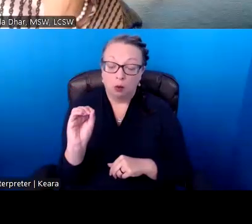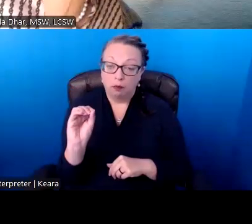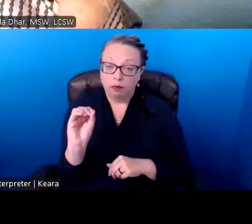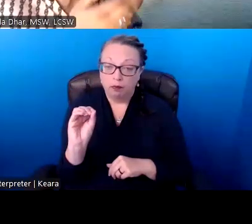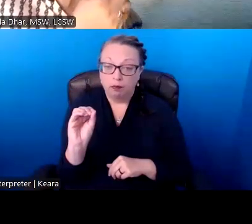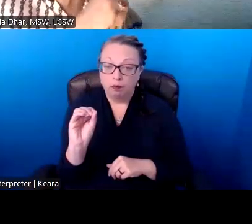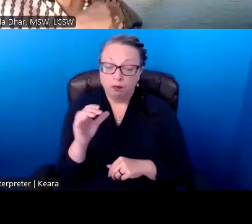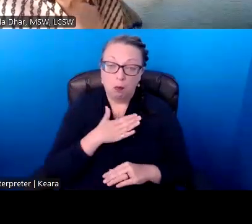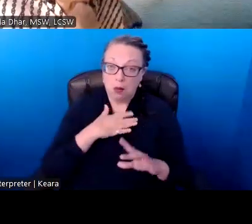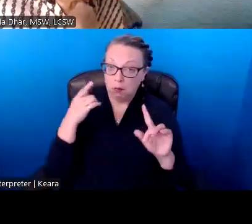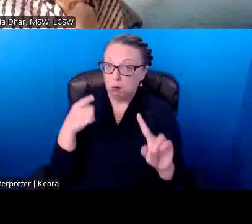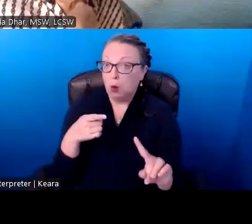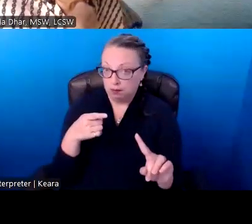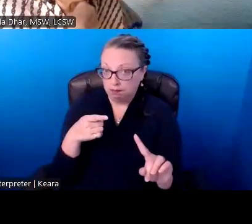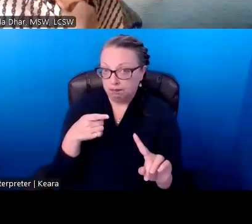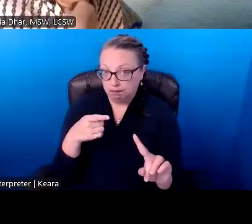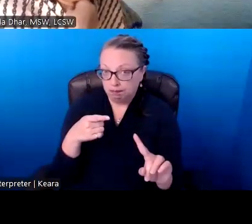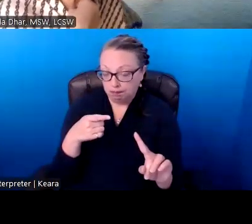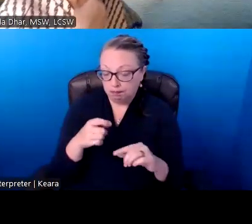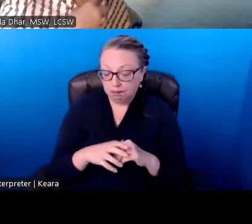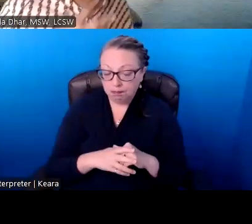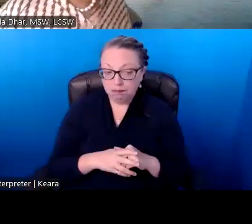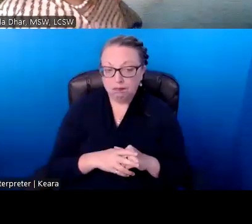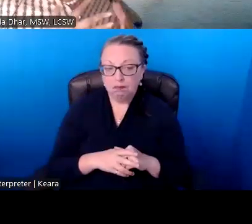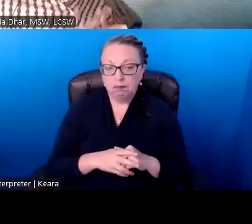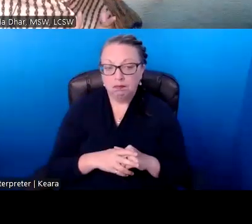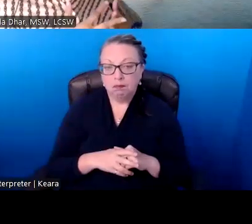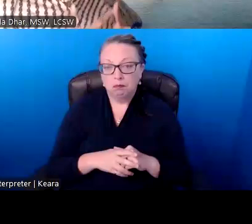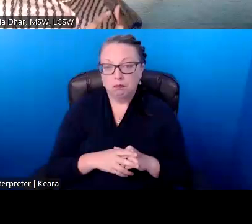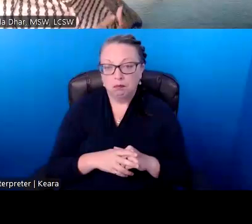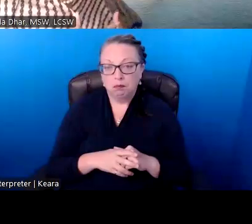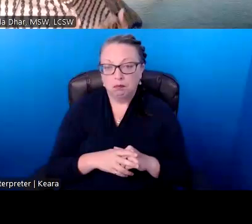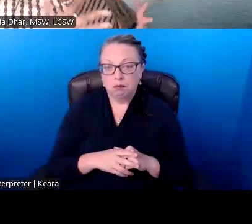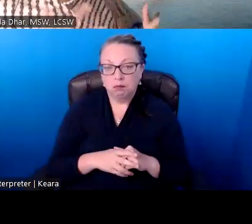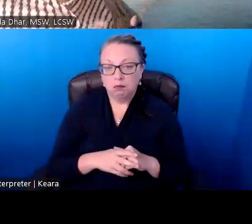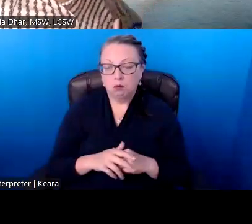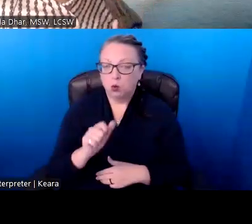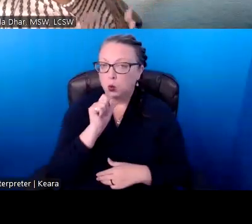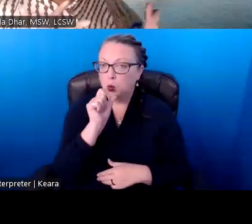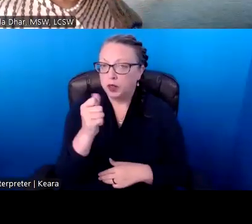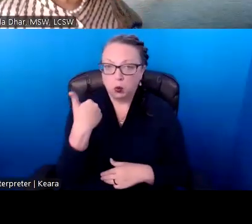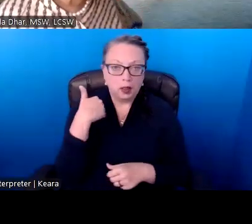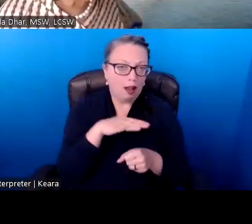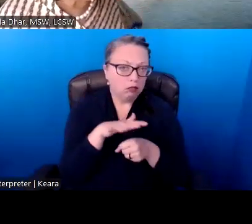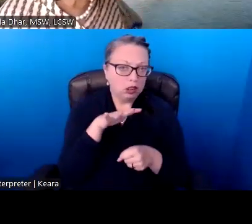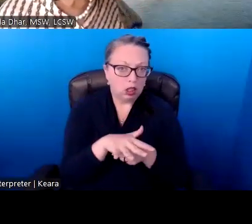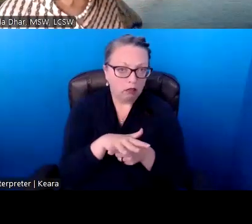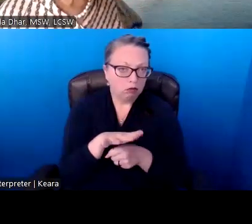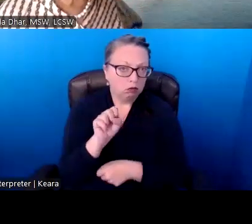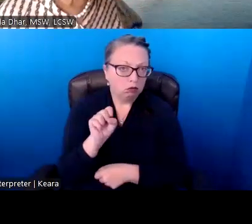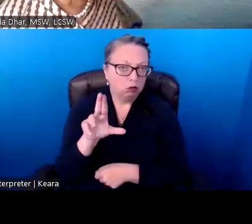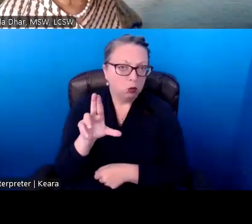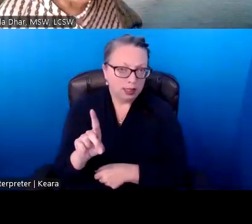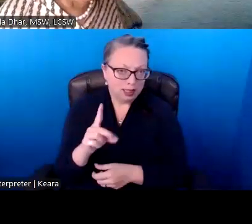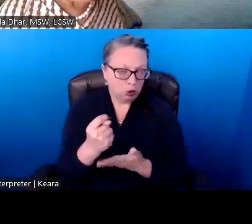my point today to make is that we not only lack adequate substance use treatment